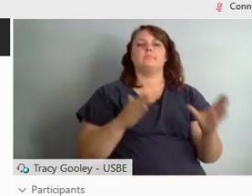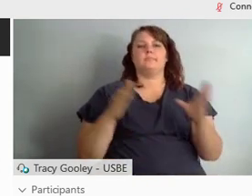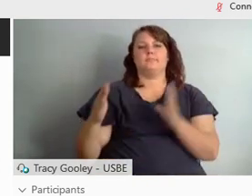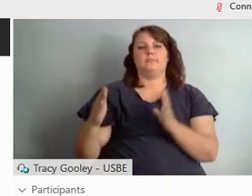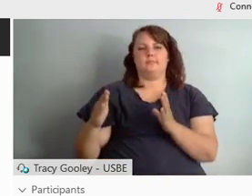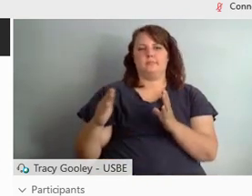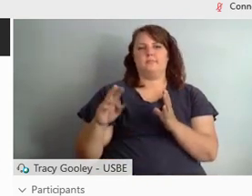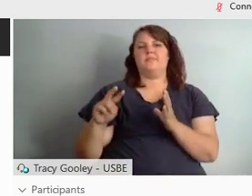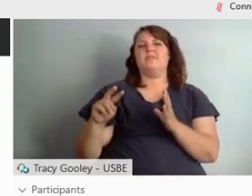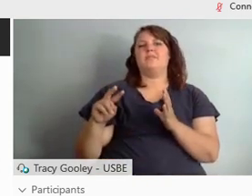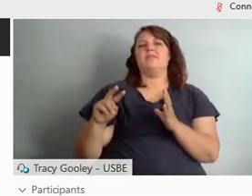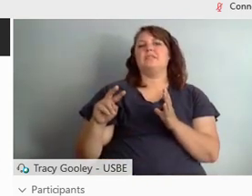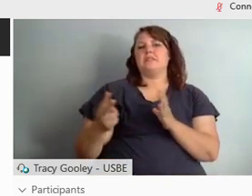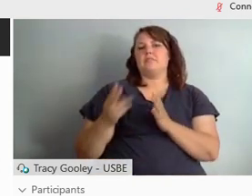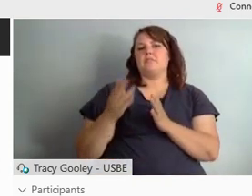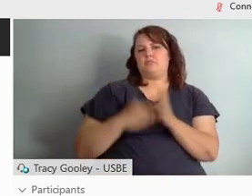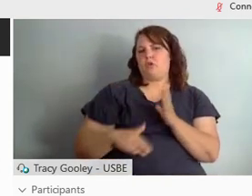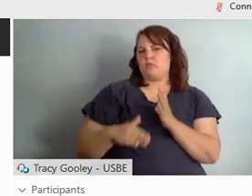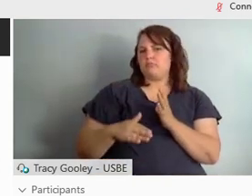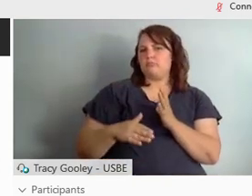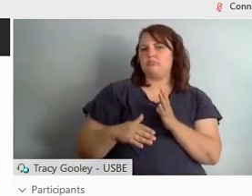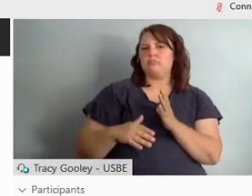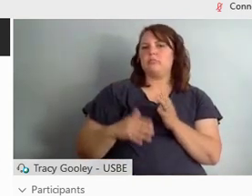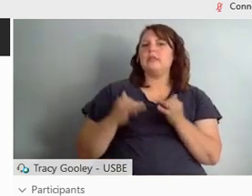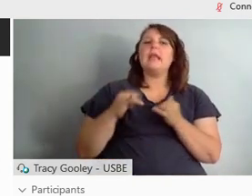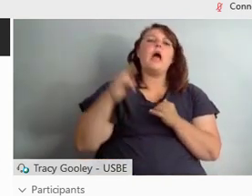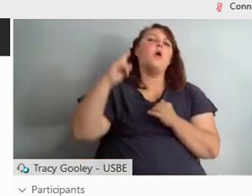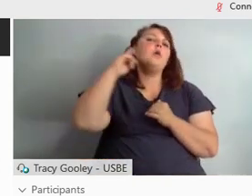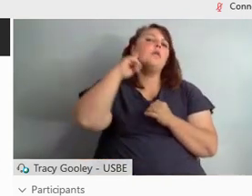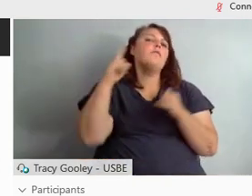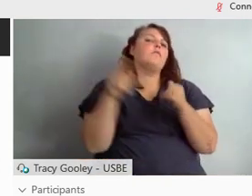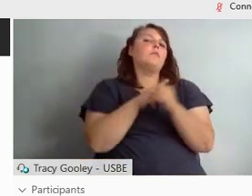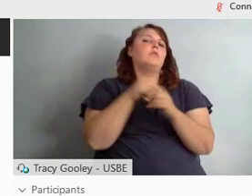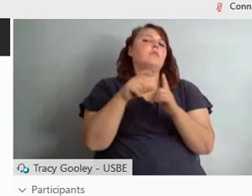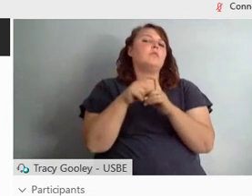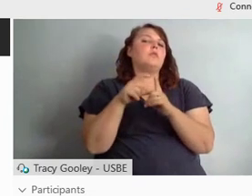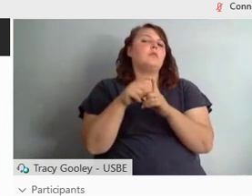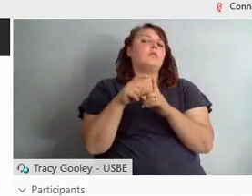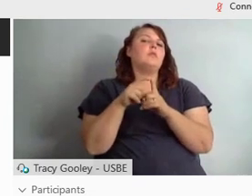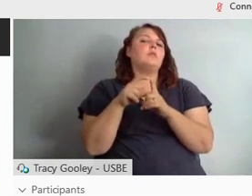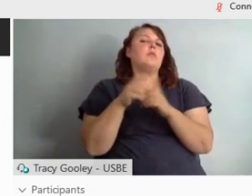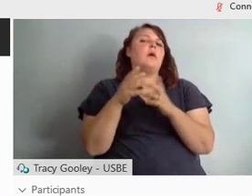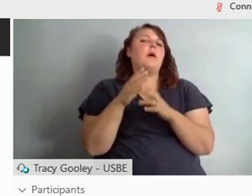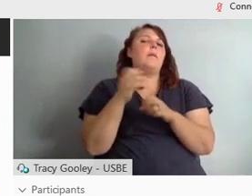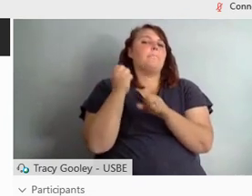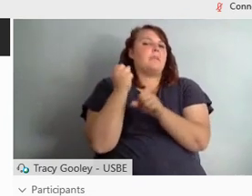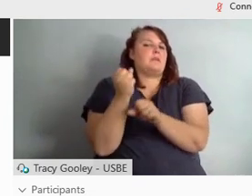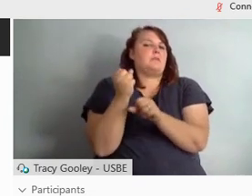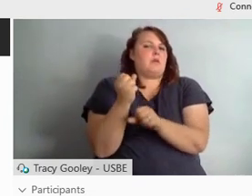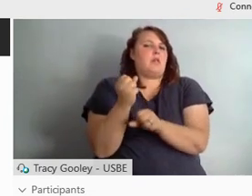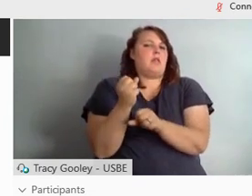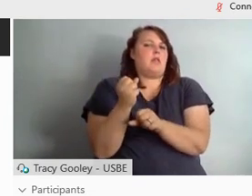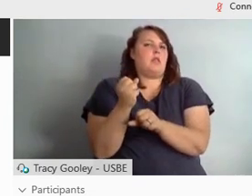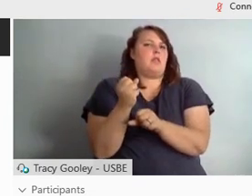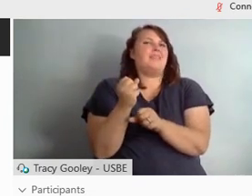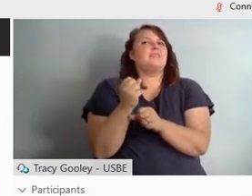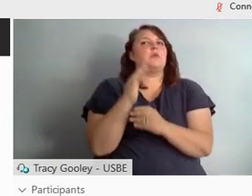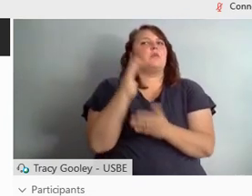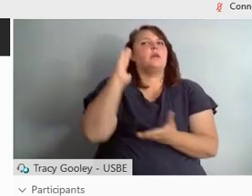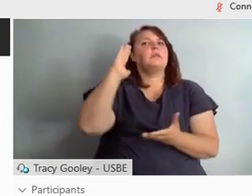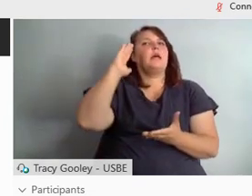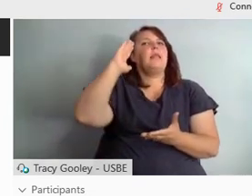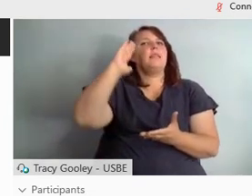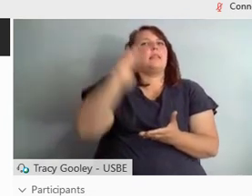to the next prompt that says, now tell me the first word you hear in baseball. So there's a little less scaffolding.